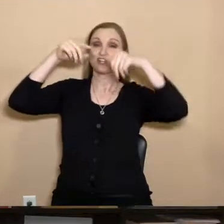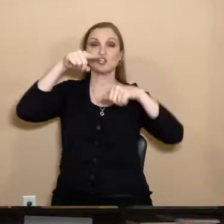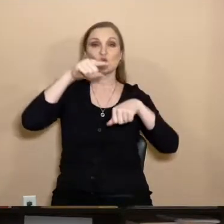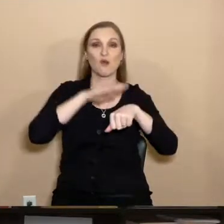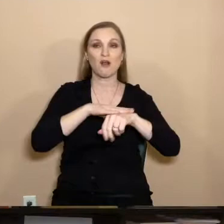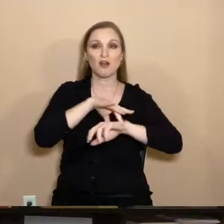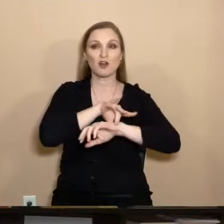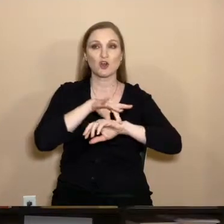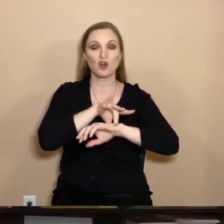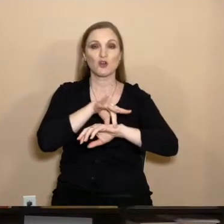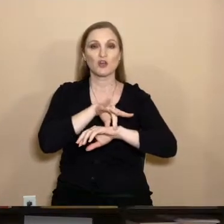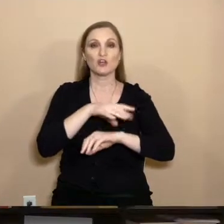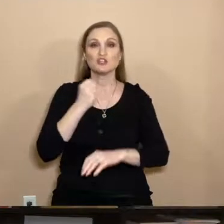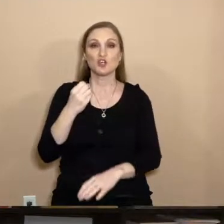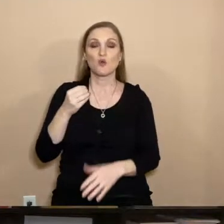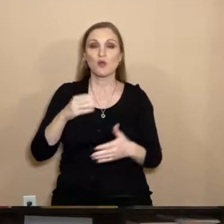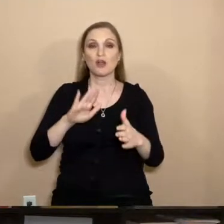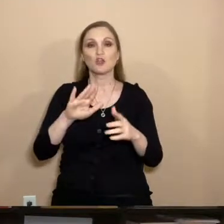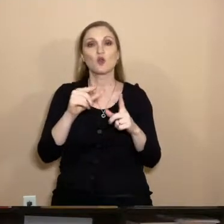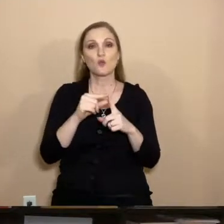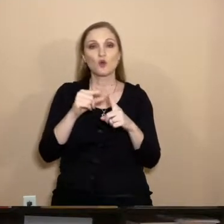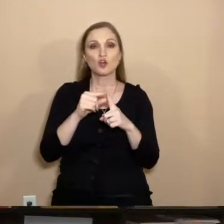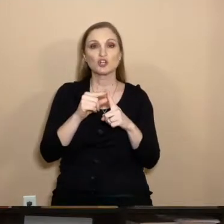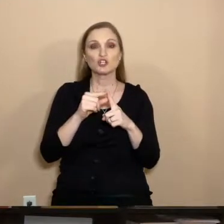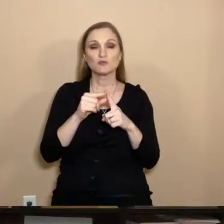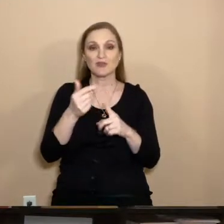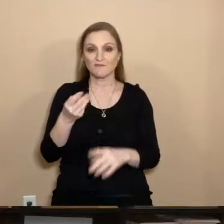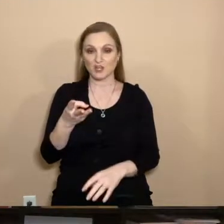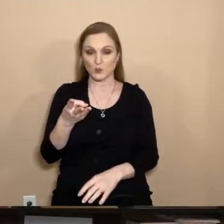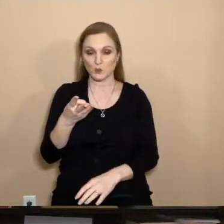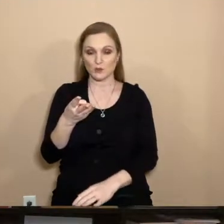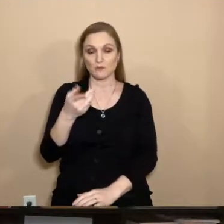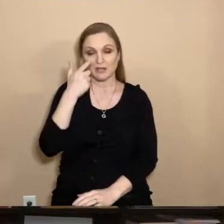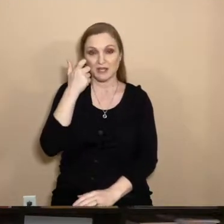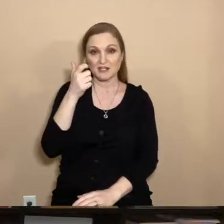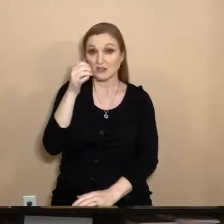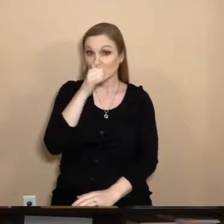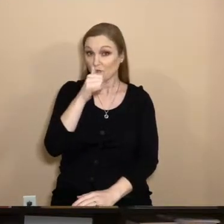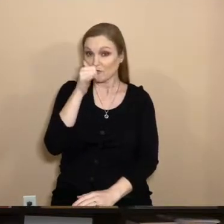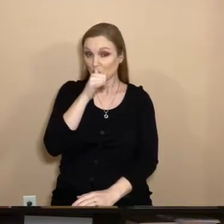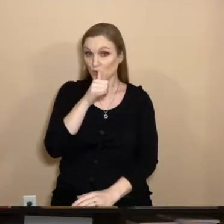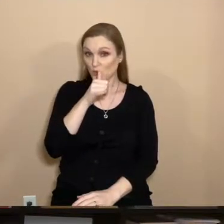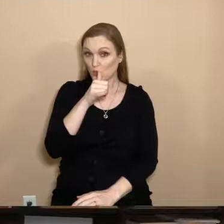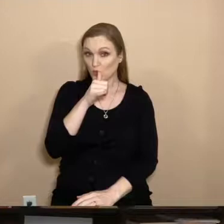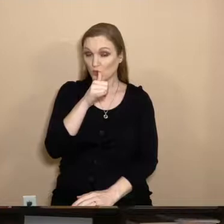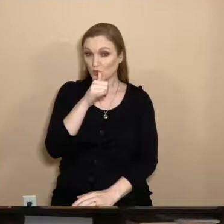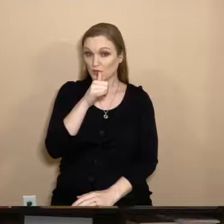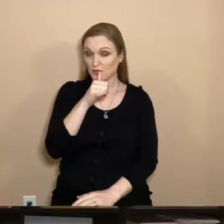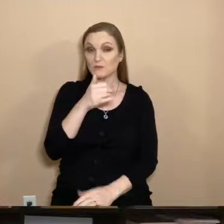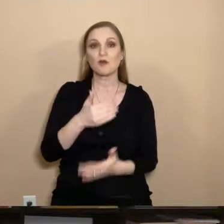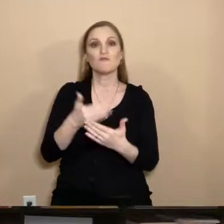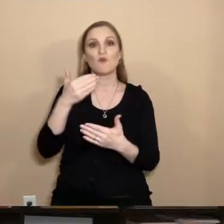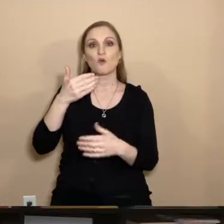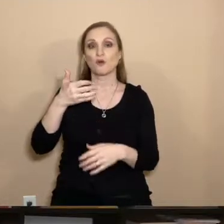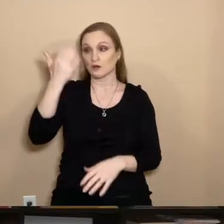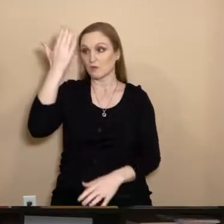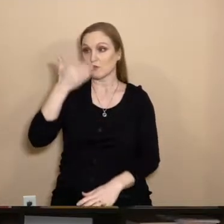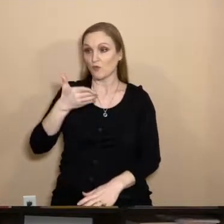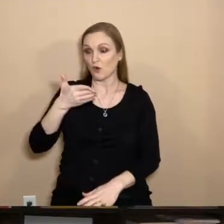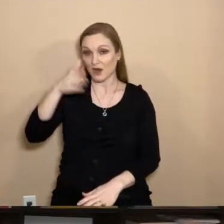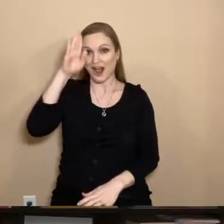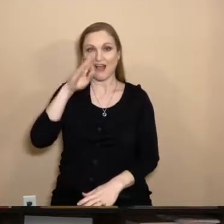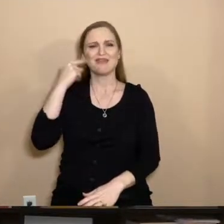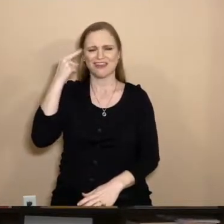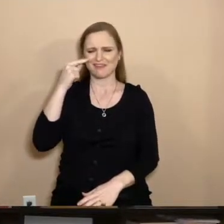on earth. Therefore, let your words be few. Because the fool, again, even before God, they think they